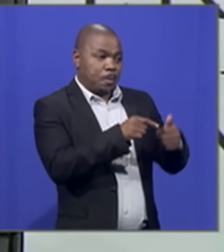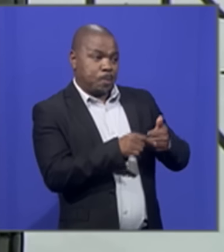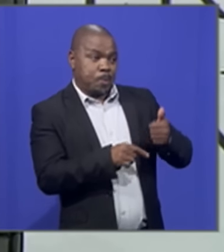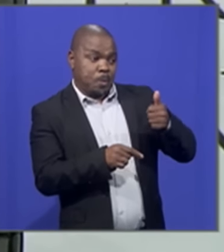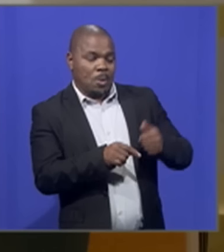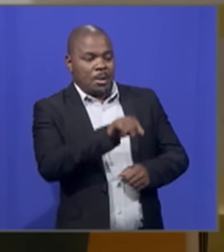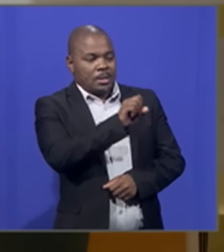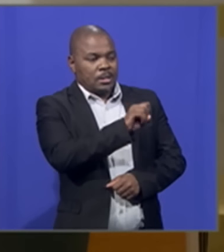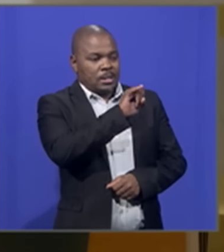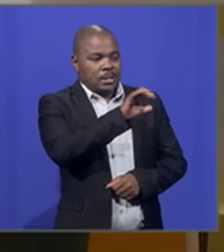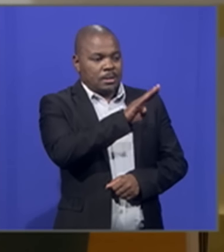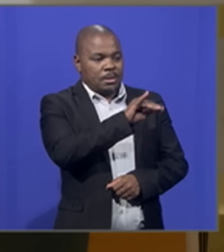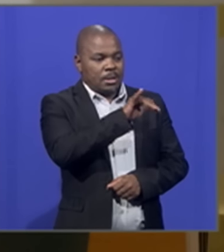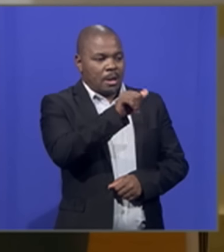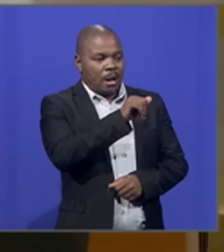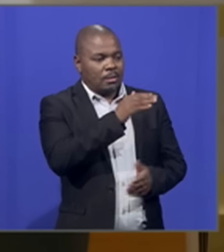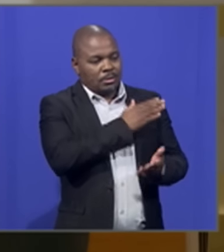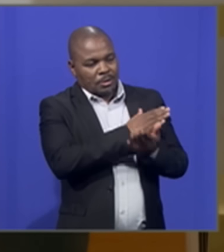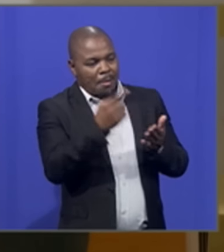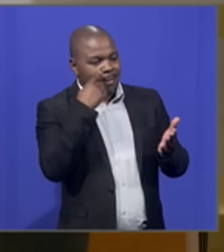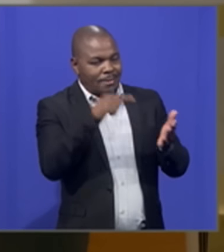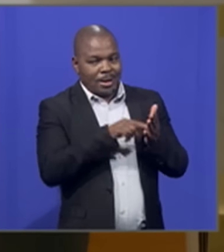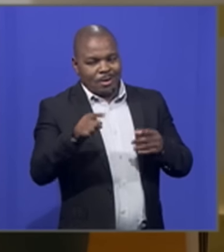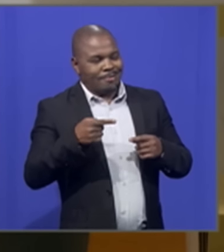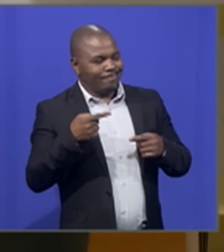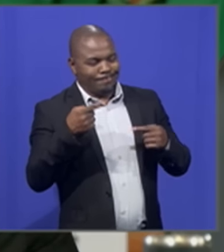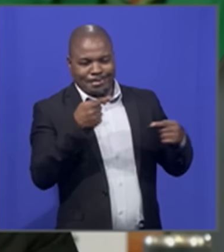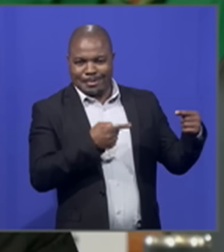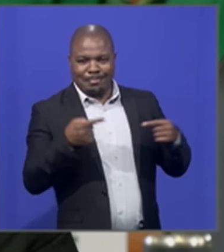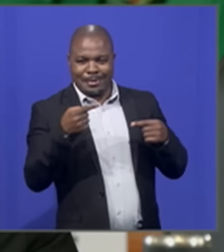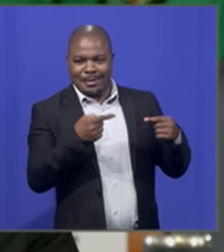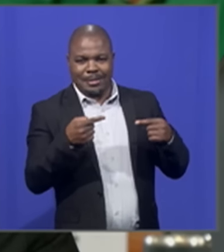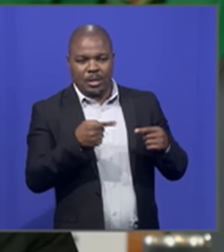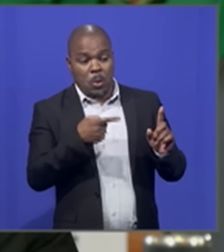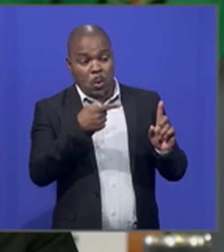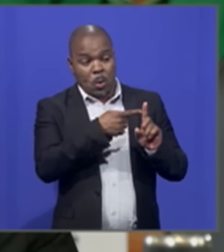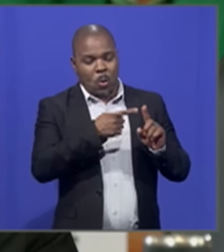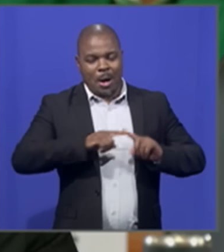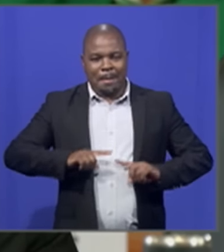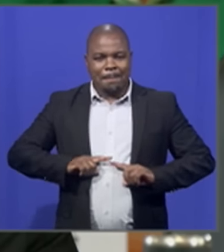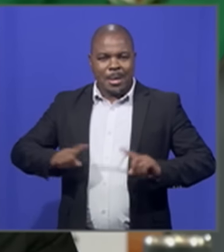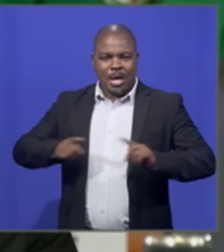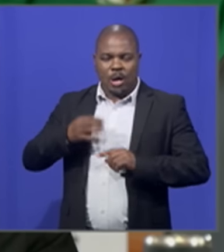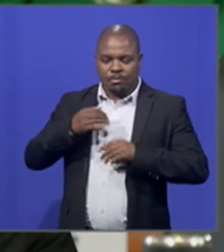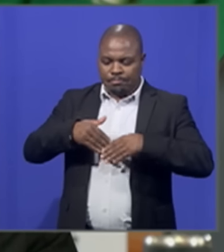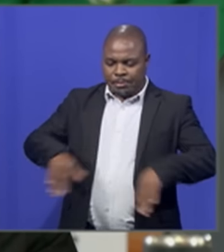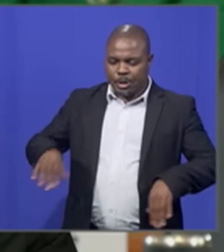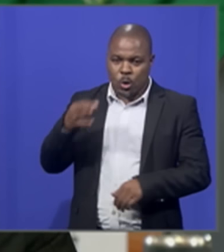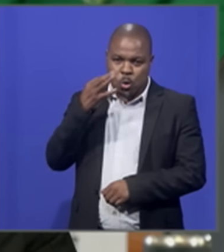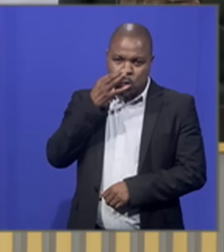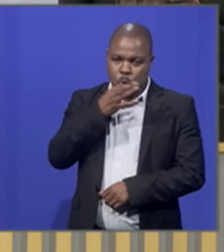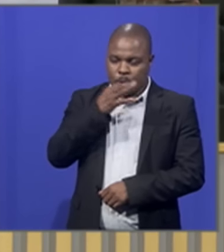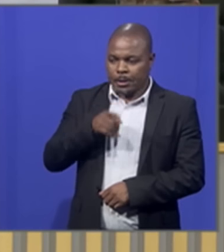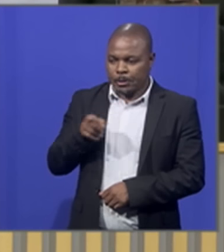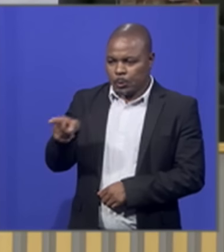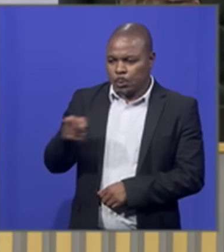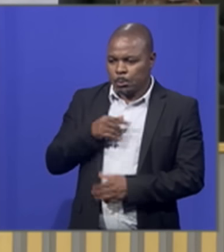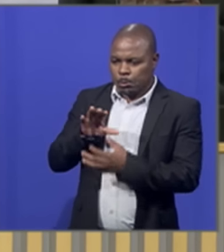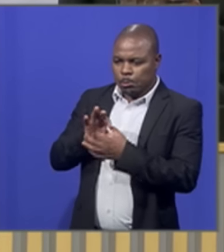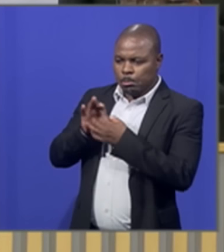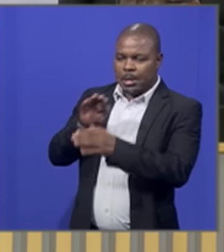Lieutenant General Shadrack Sibiya fao Sibiya a bego a ganetša le go epea kgole le go bonala ga Nkosi bjalo